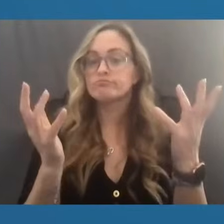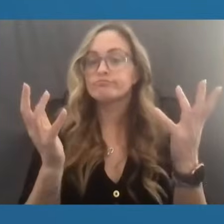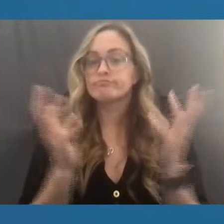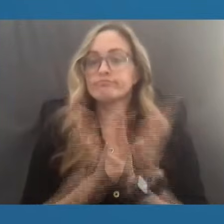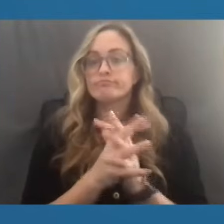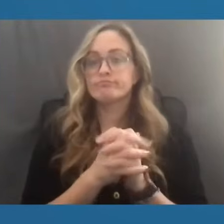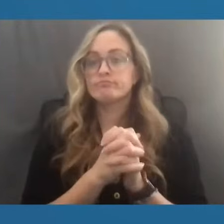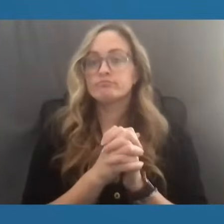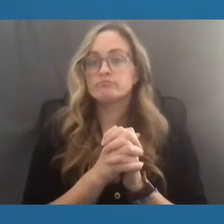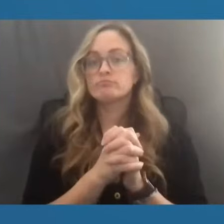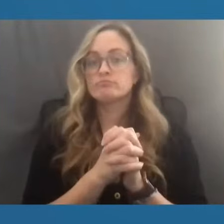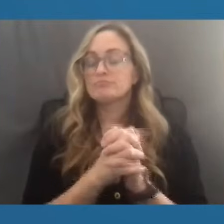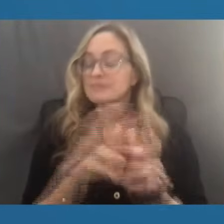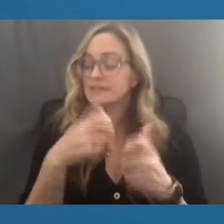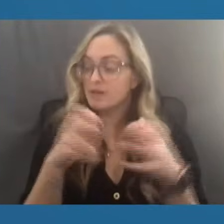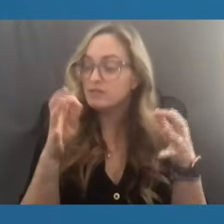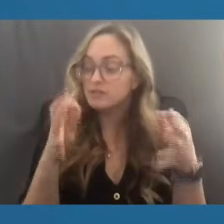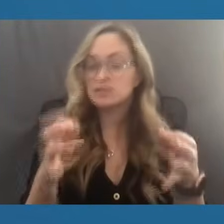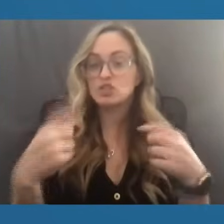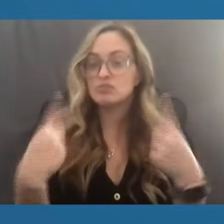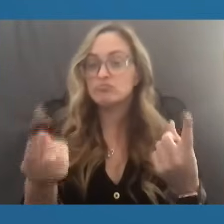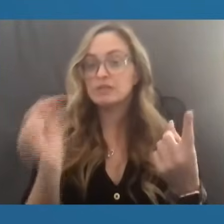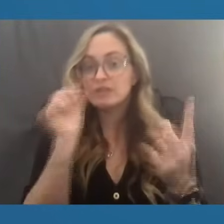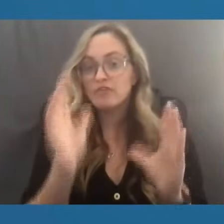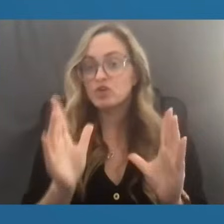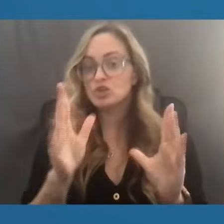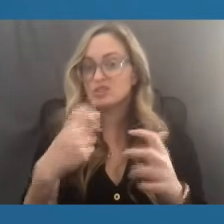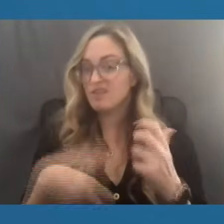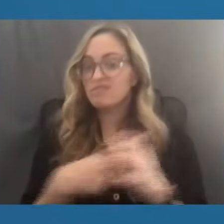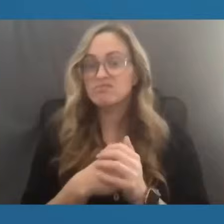But this is one of the toughest decisions I've ever made as governor.